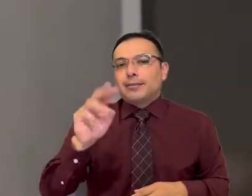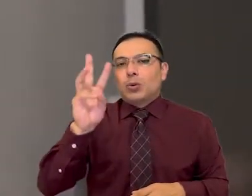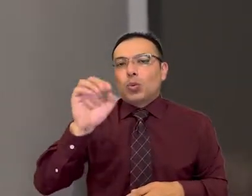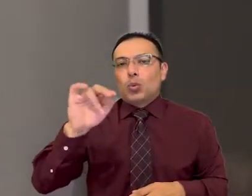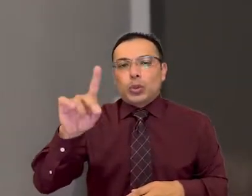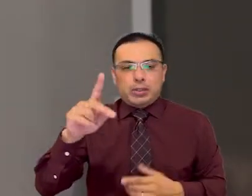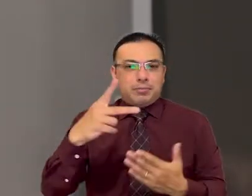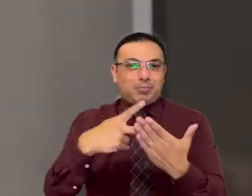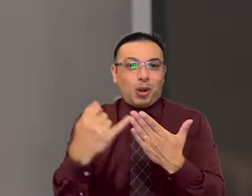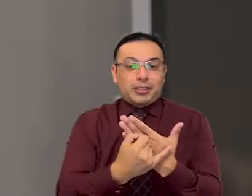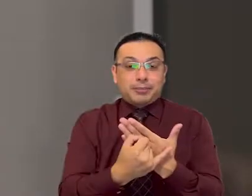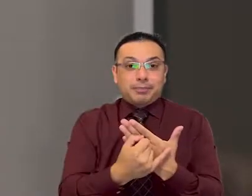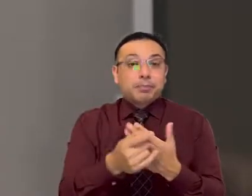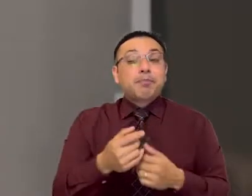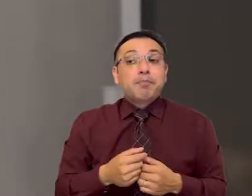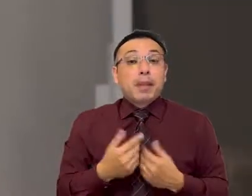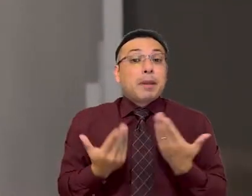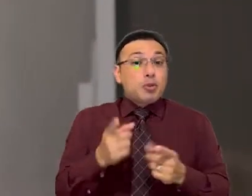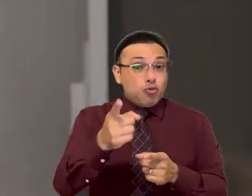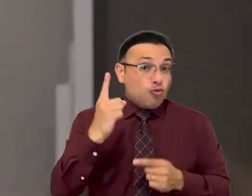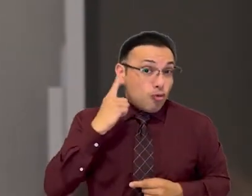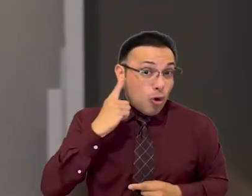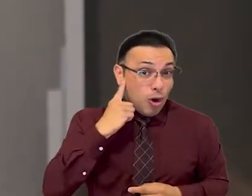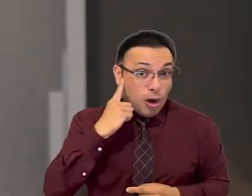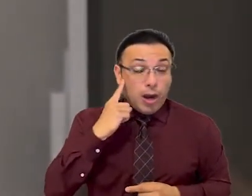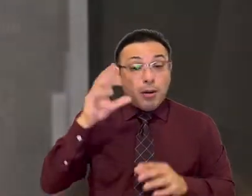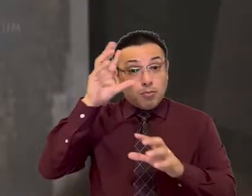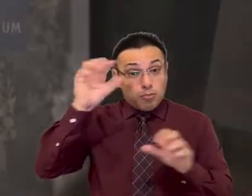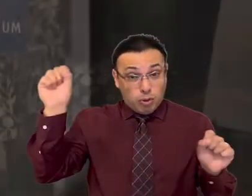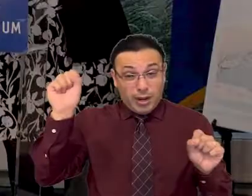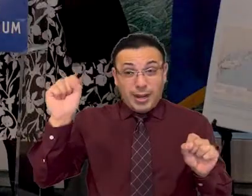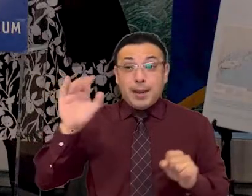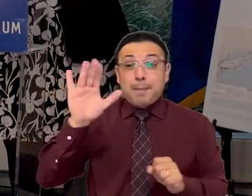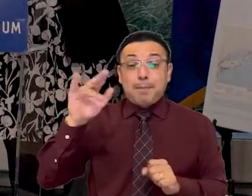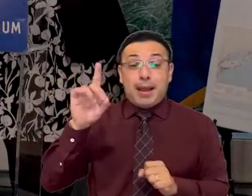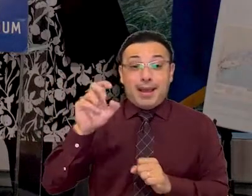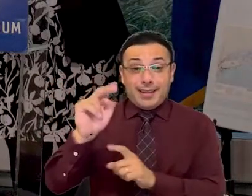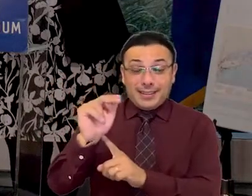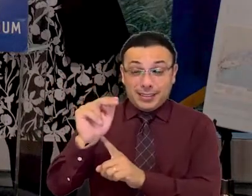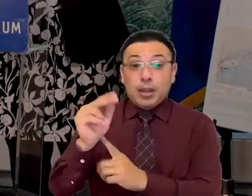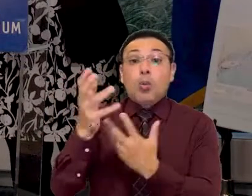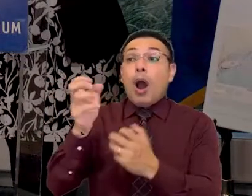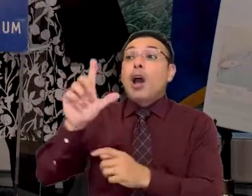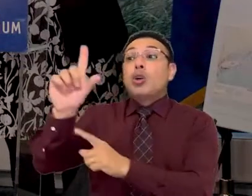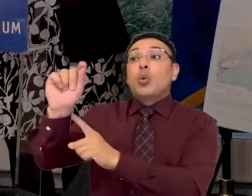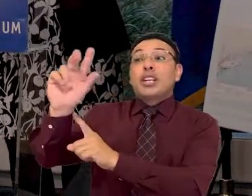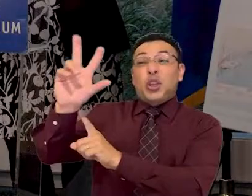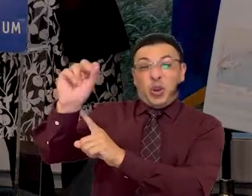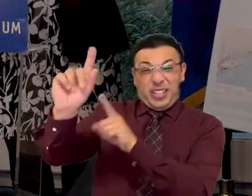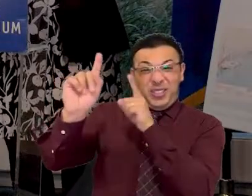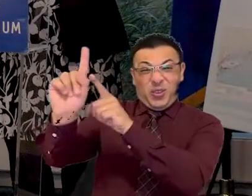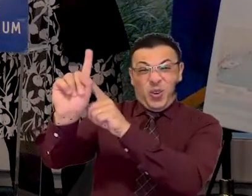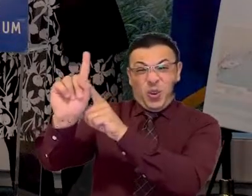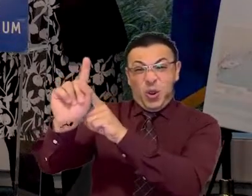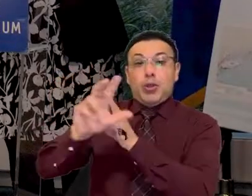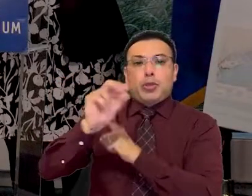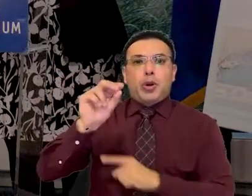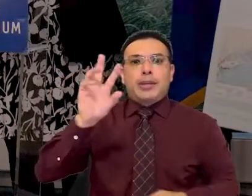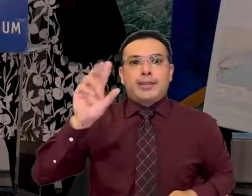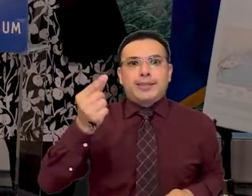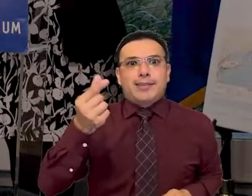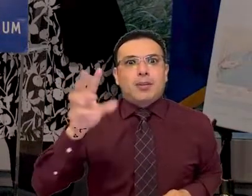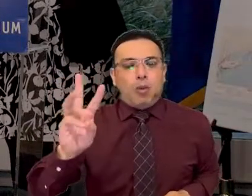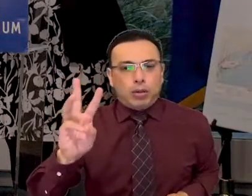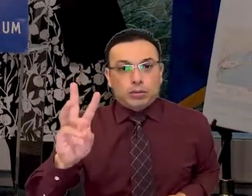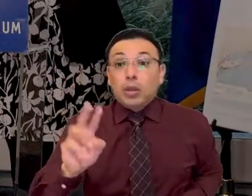heard, President Biden set a target of 30 gigawatts of offshore wind by 2030, and the Northeast has some of the most